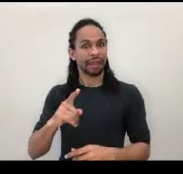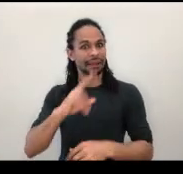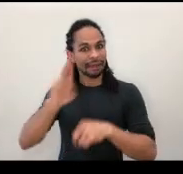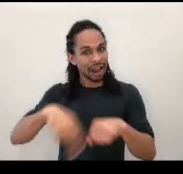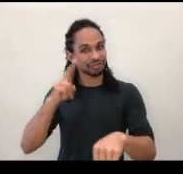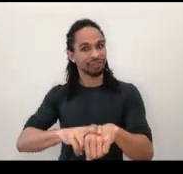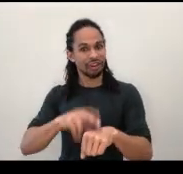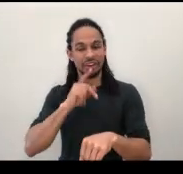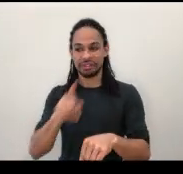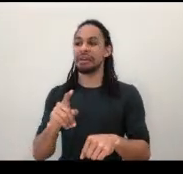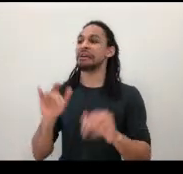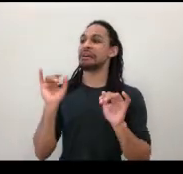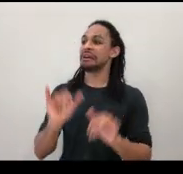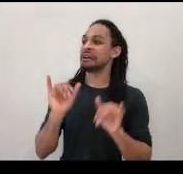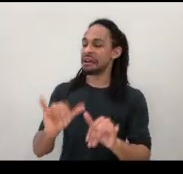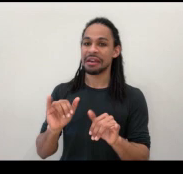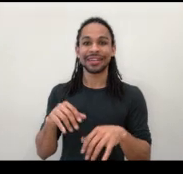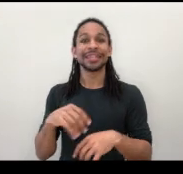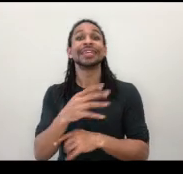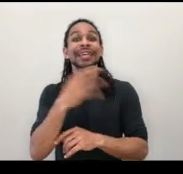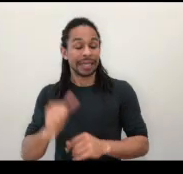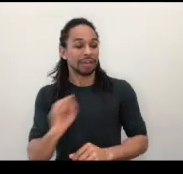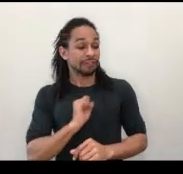And I feel like perhaps